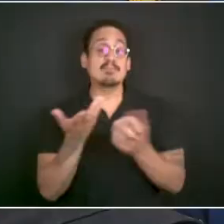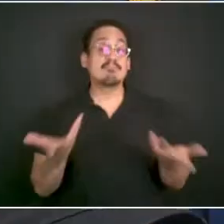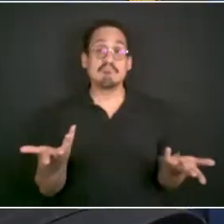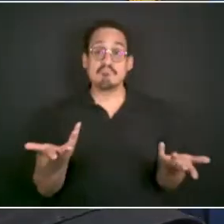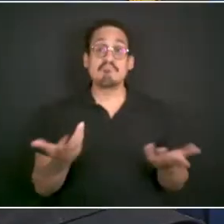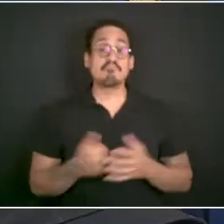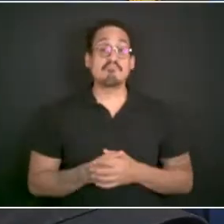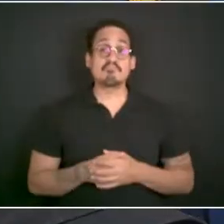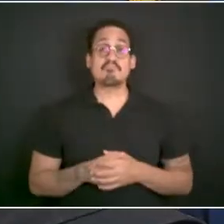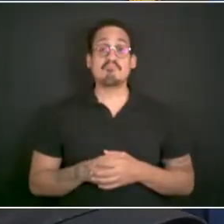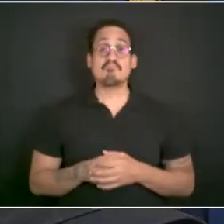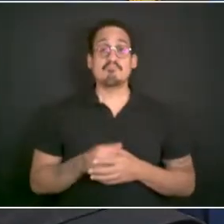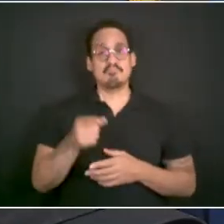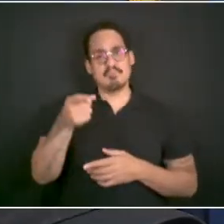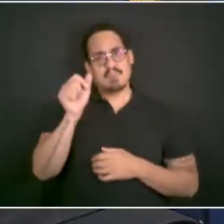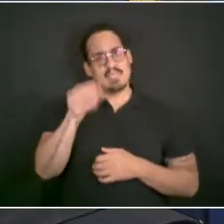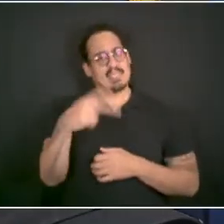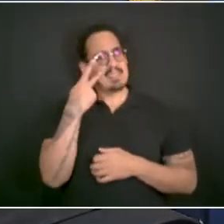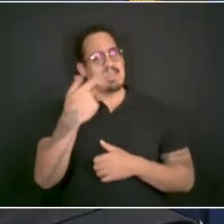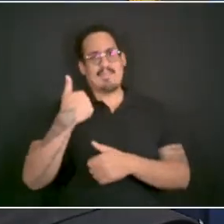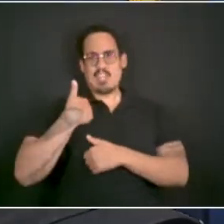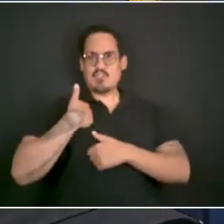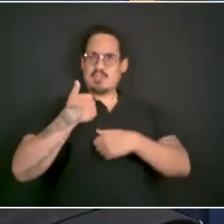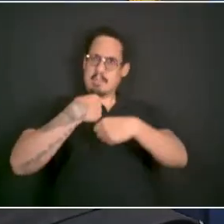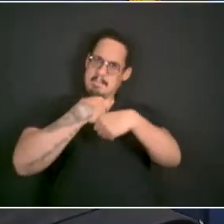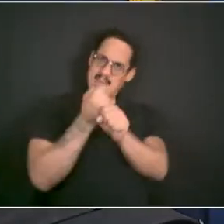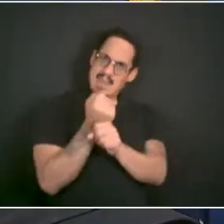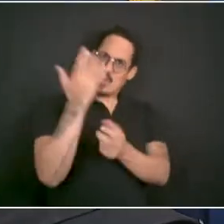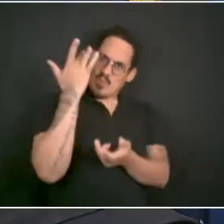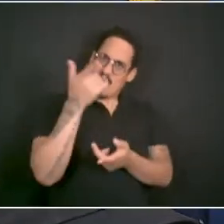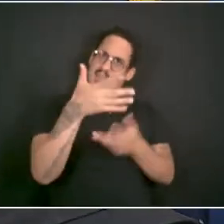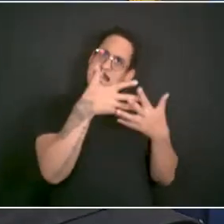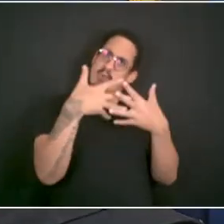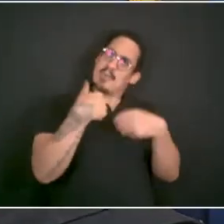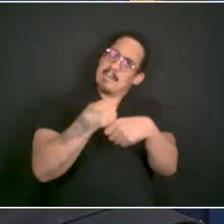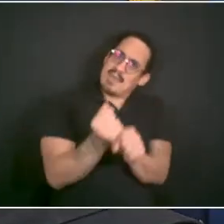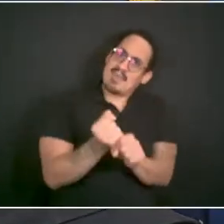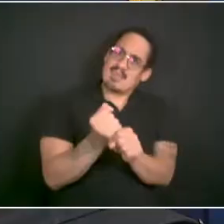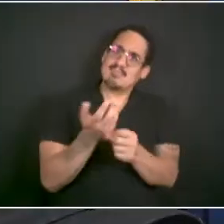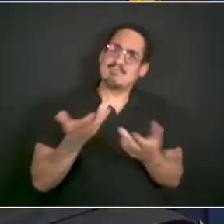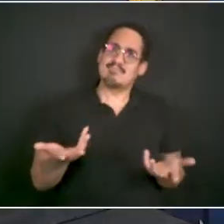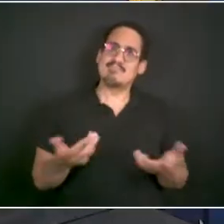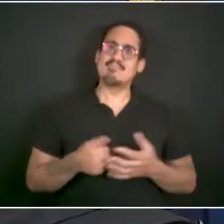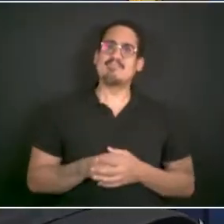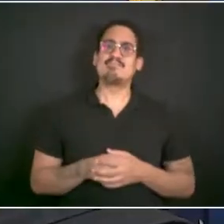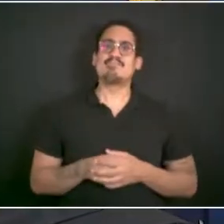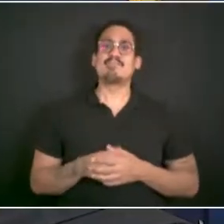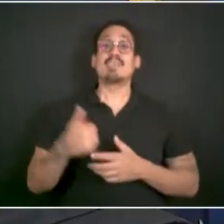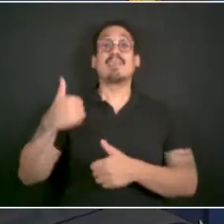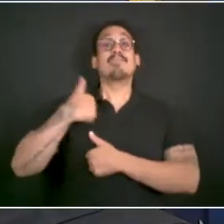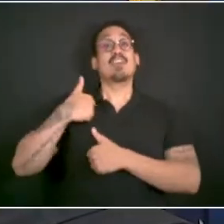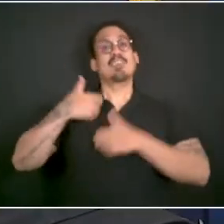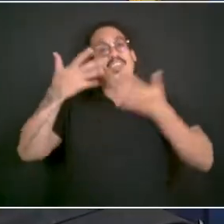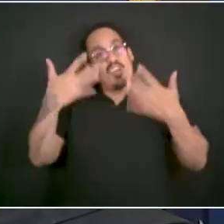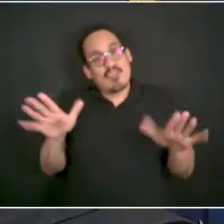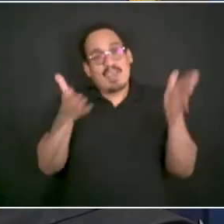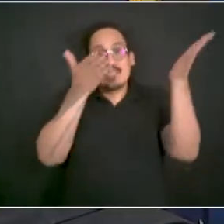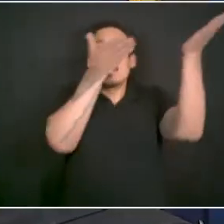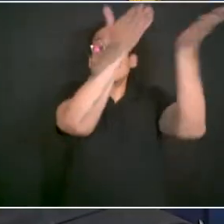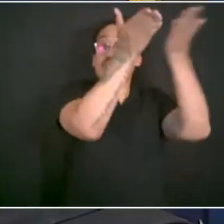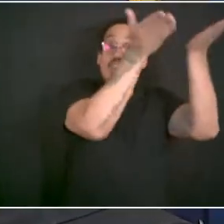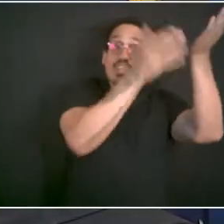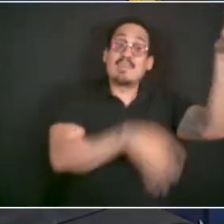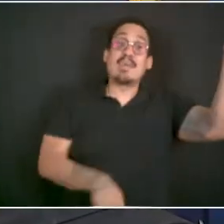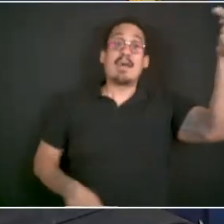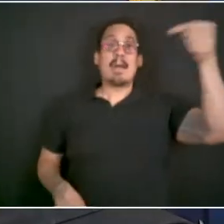made. And you can make things in America because our men and women go and defend America. We are who we are because we have